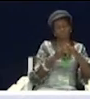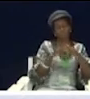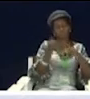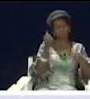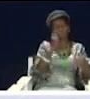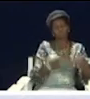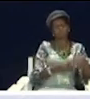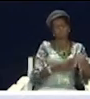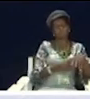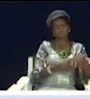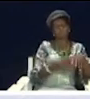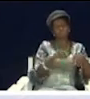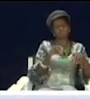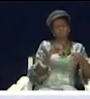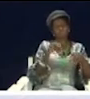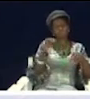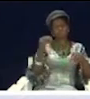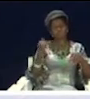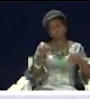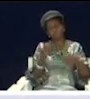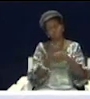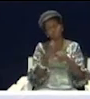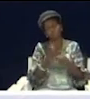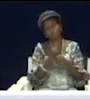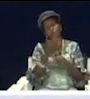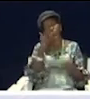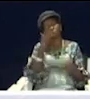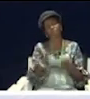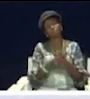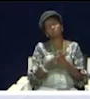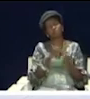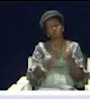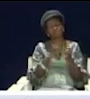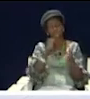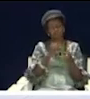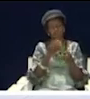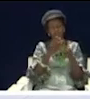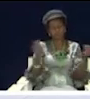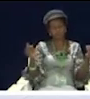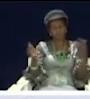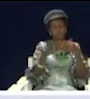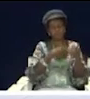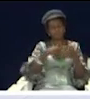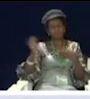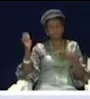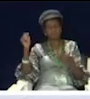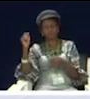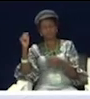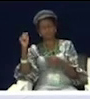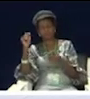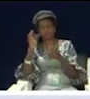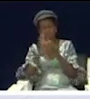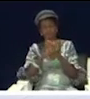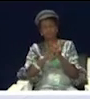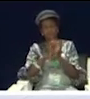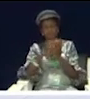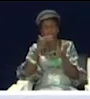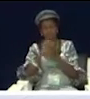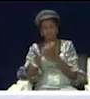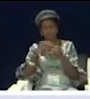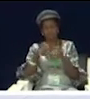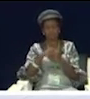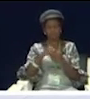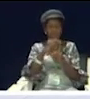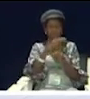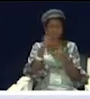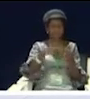Anytime he made a promise, it is a settled matter. The Bible says in Psalm 33,